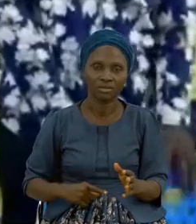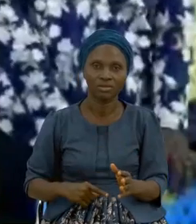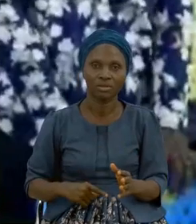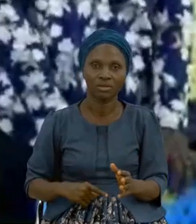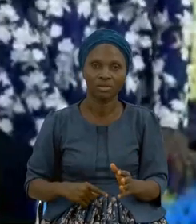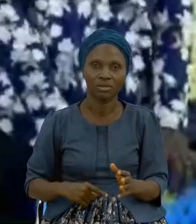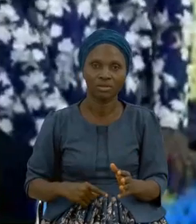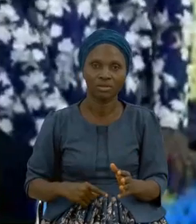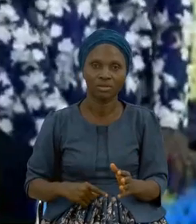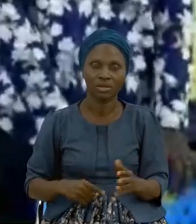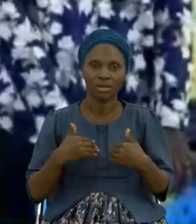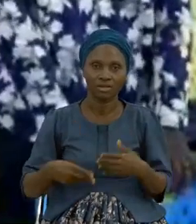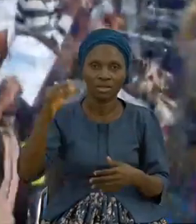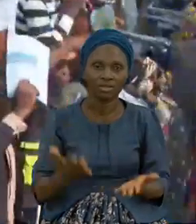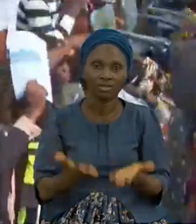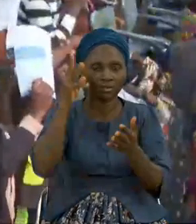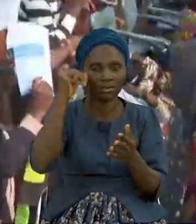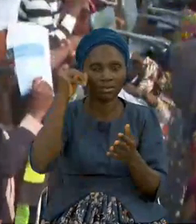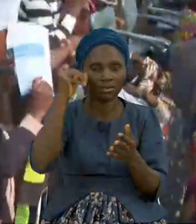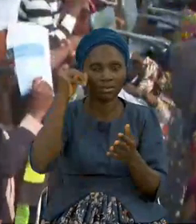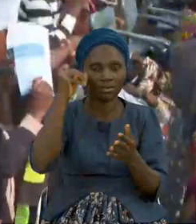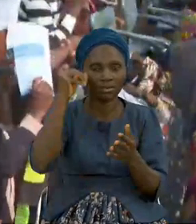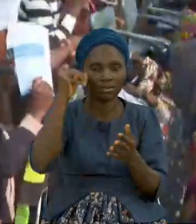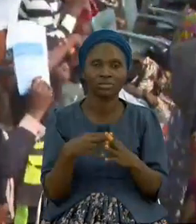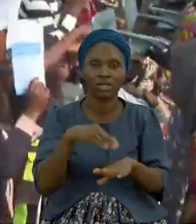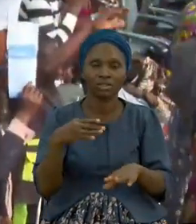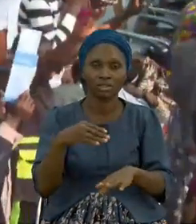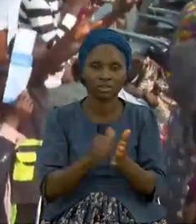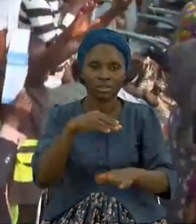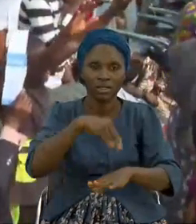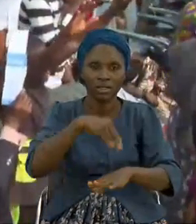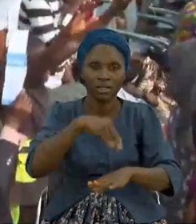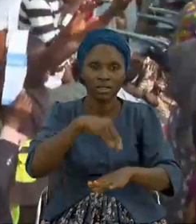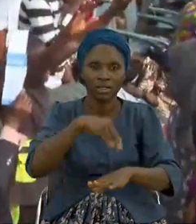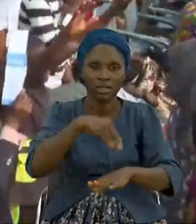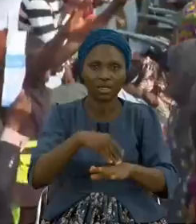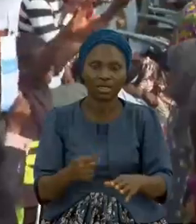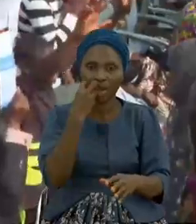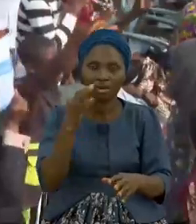that at the mention of the name of jesus every nation obama